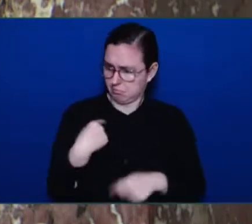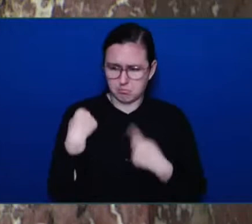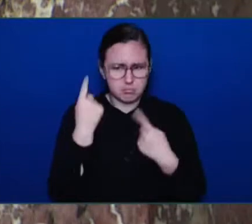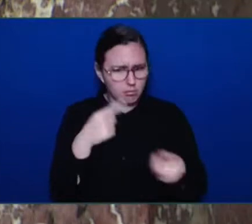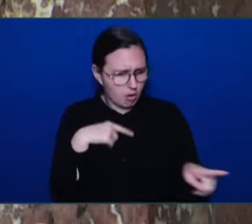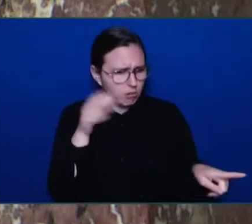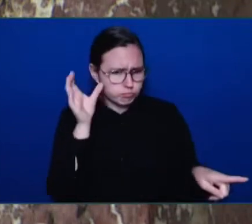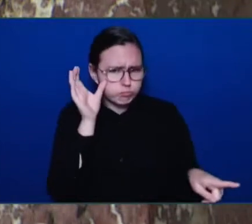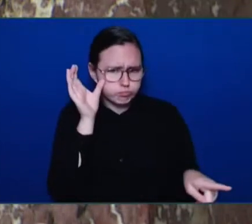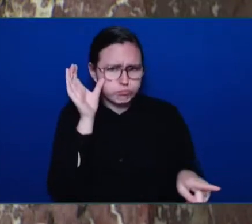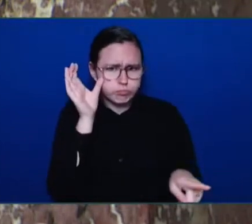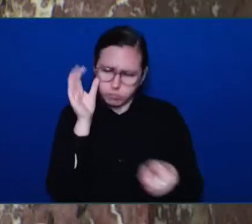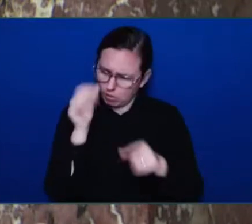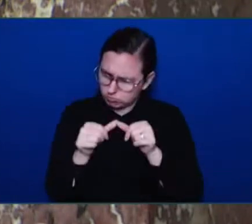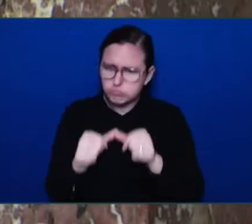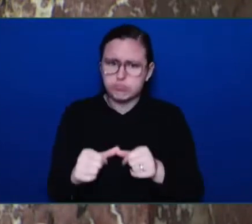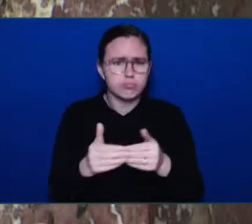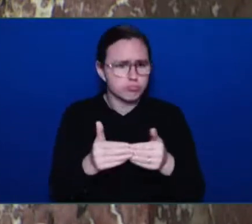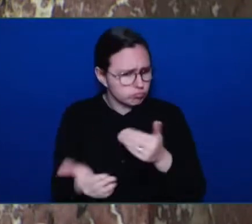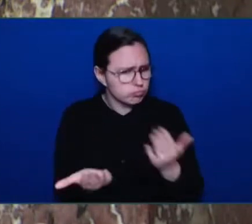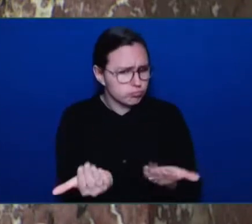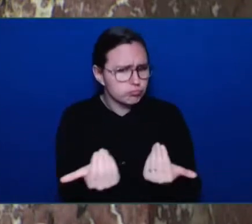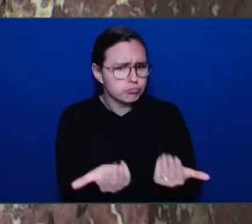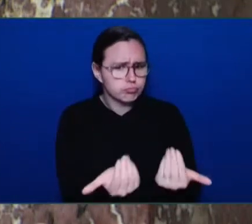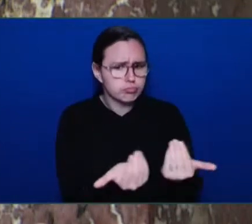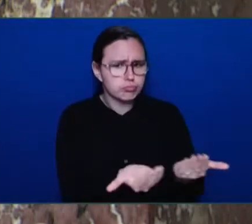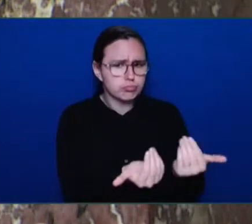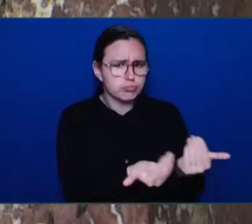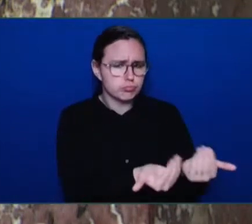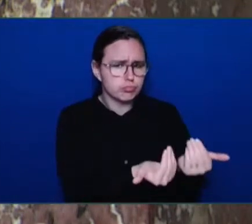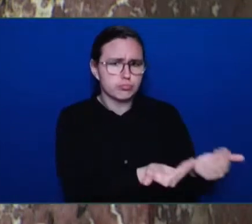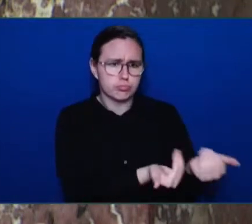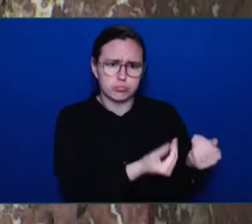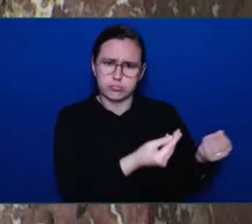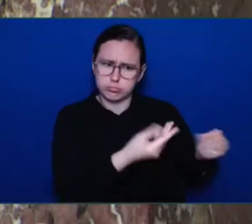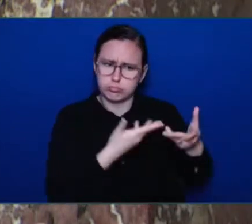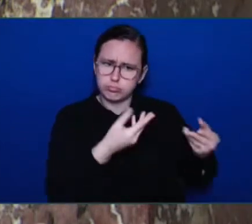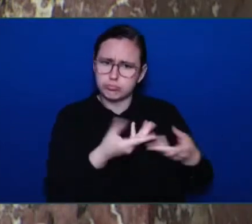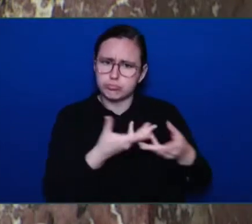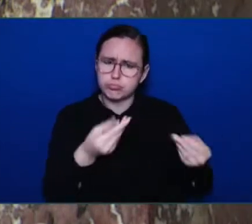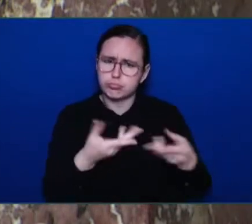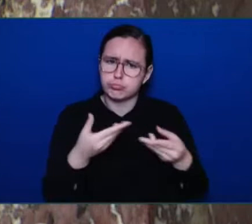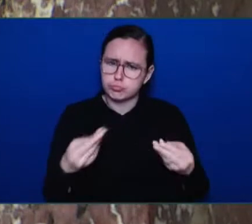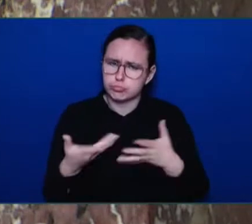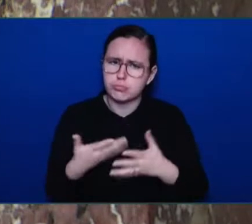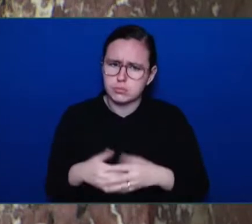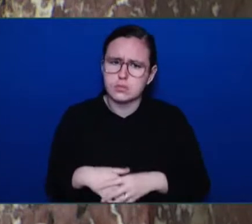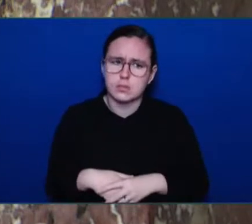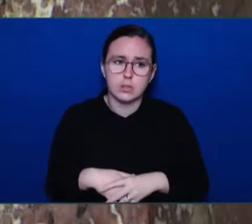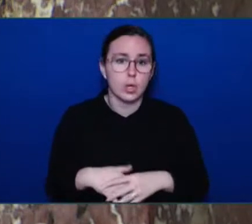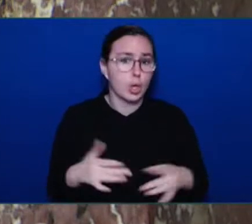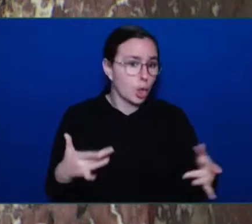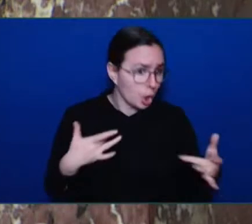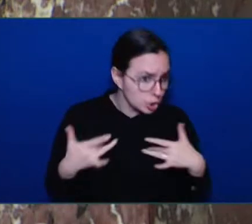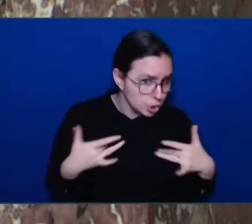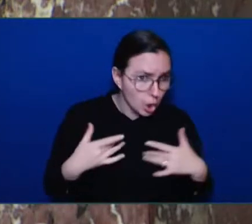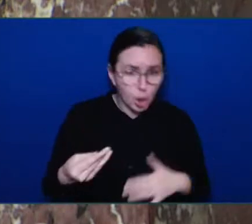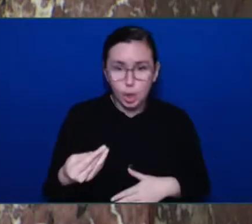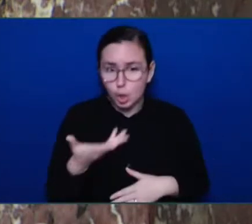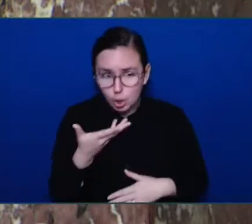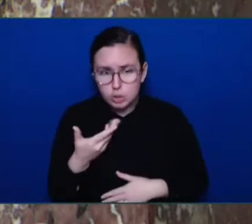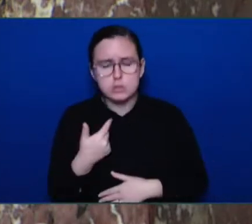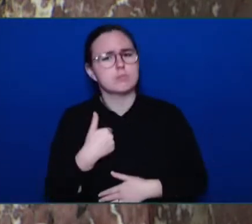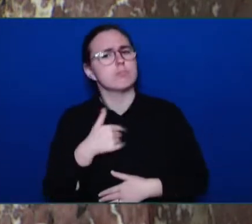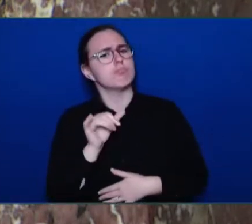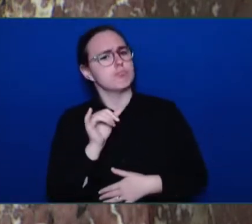to families and to parents. And where I hear concerns, I take those very seriously, Honourable Speaker. I've